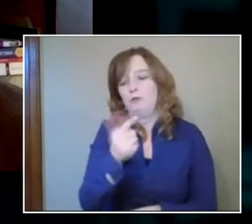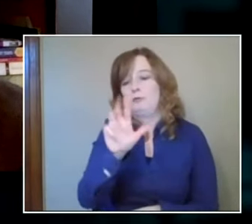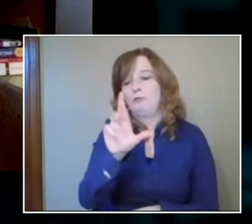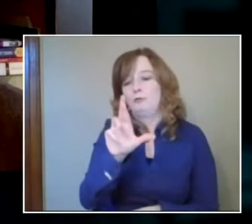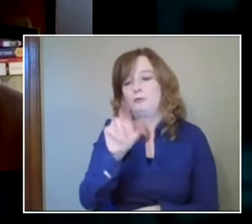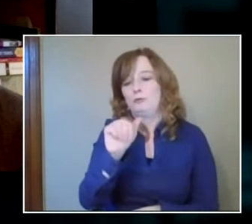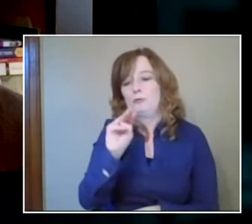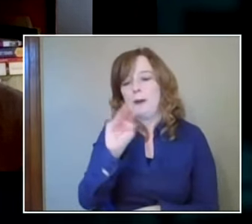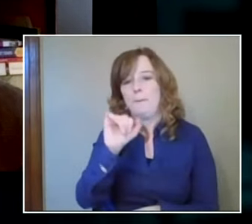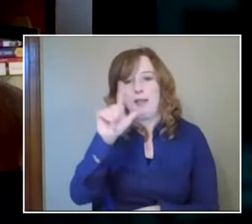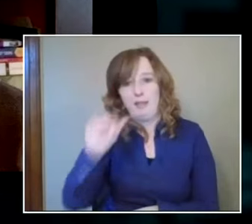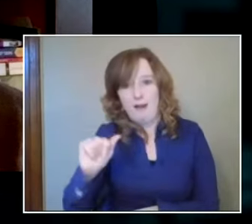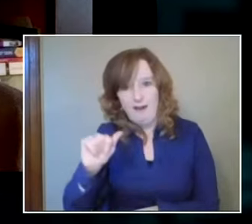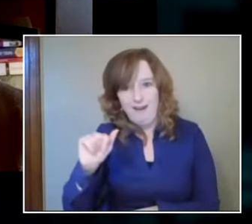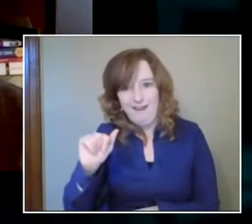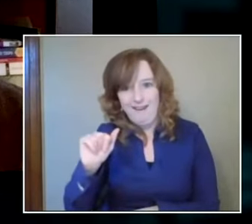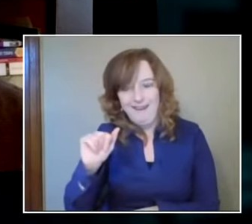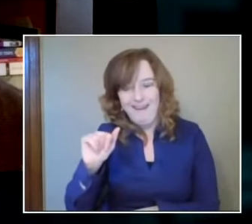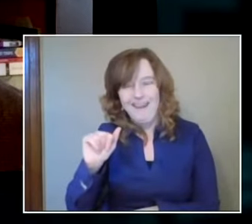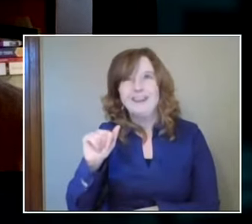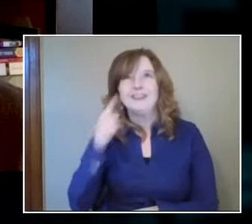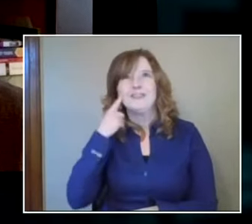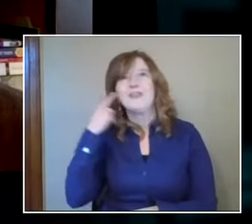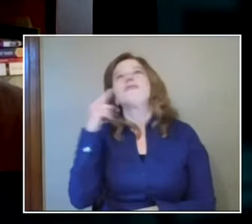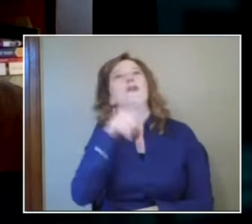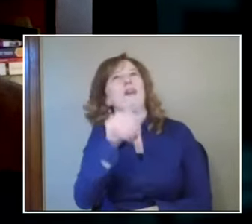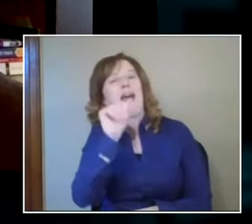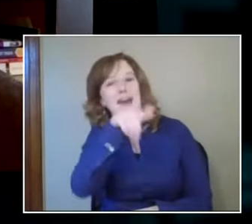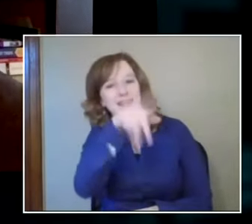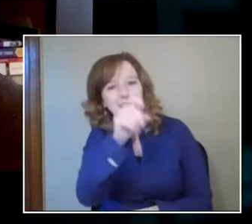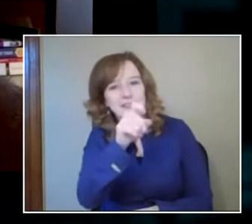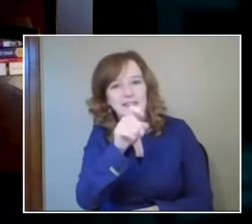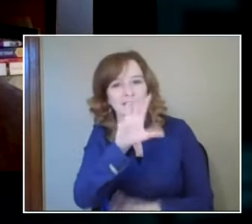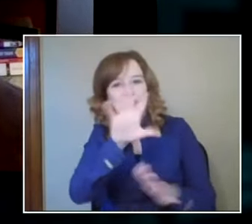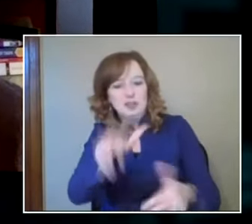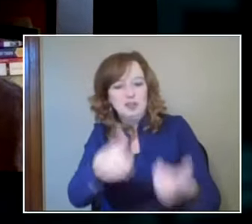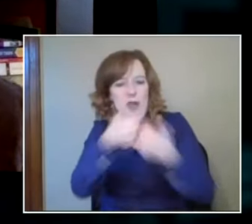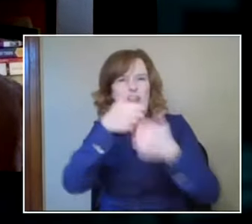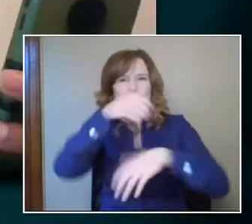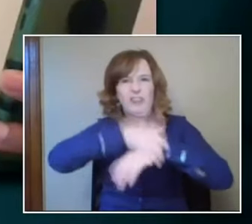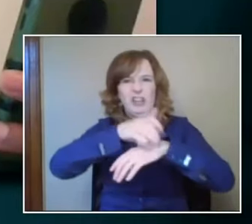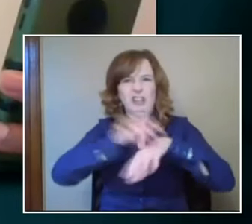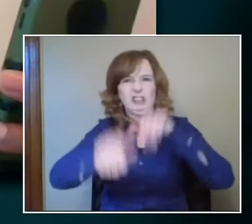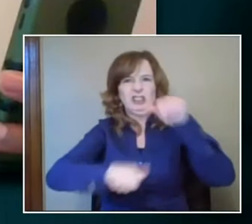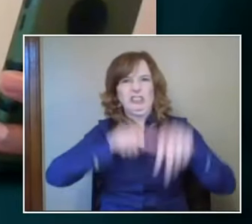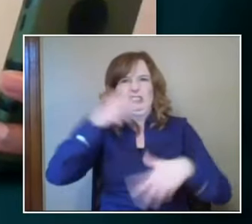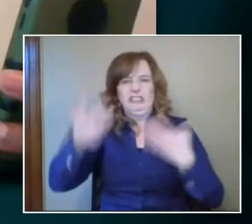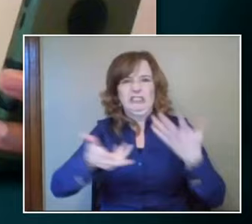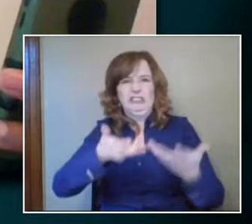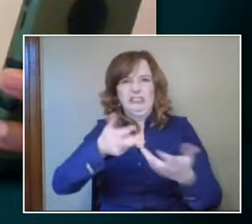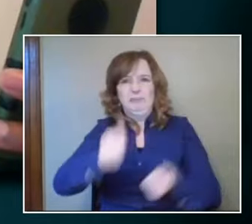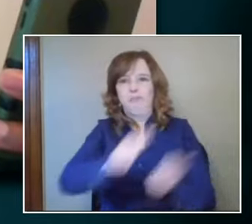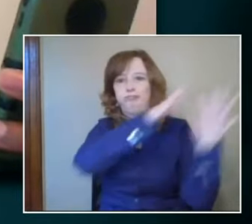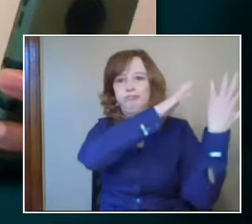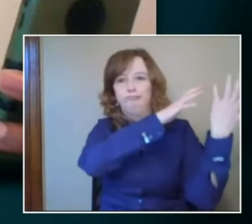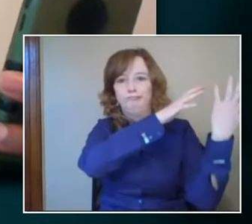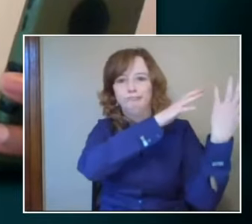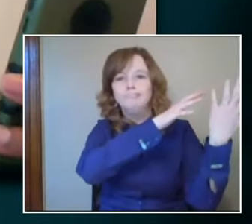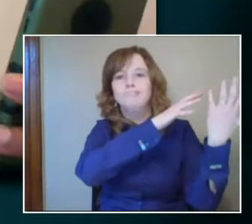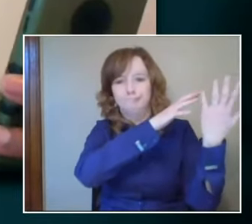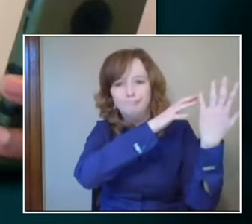that challenge of trying to speak English was completely removed. He was able to